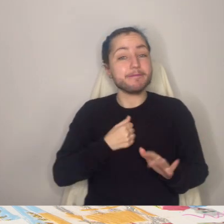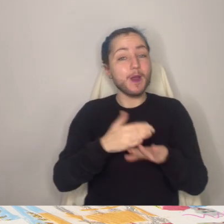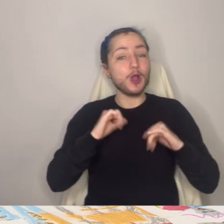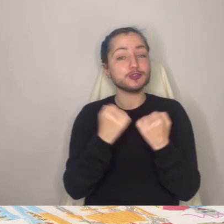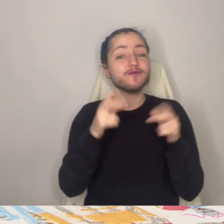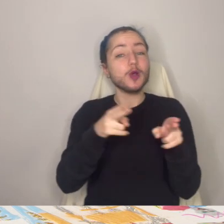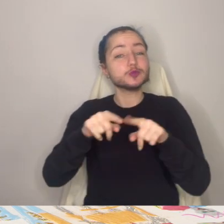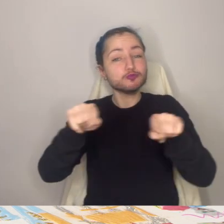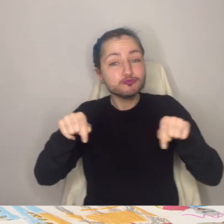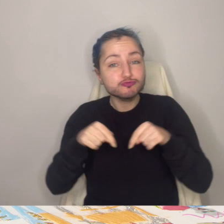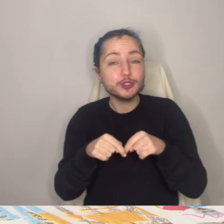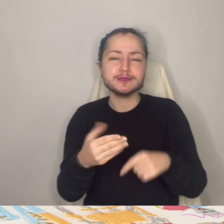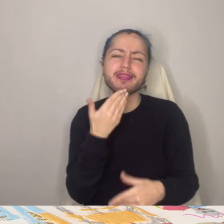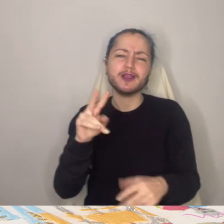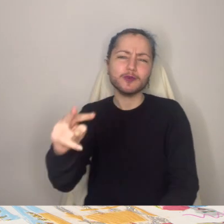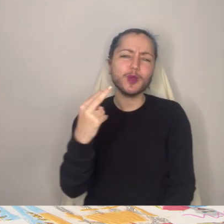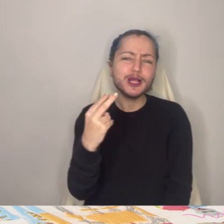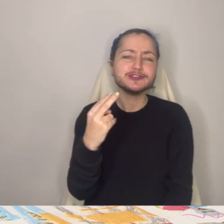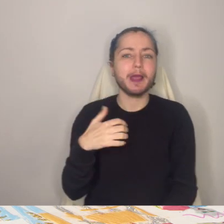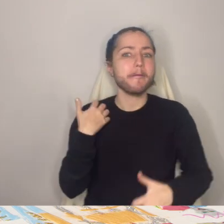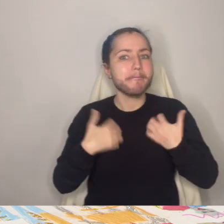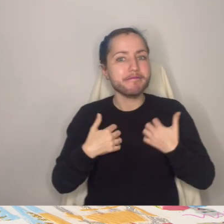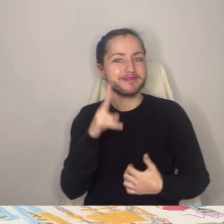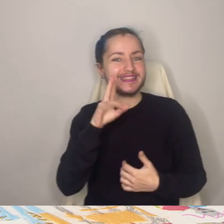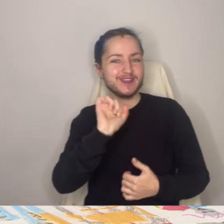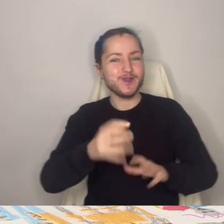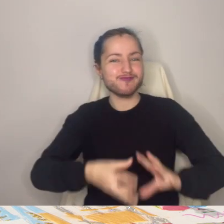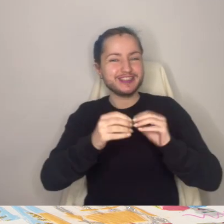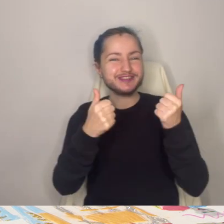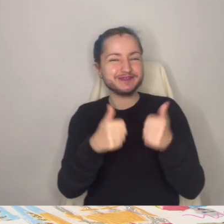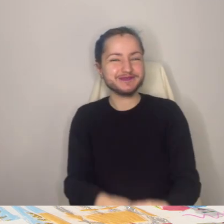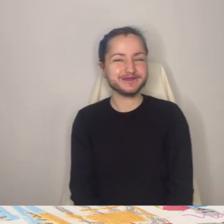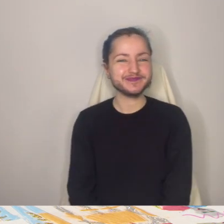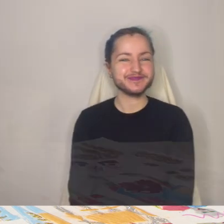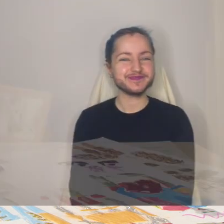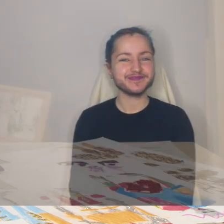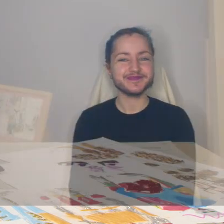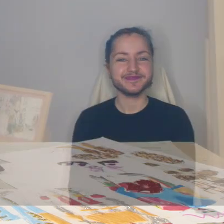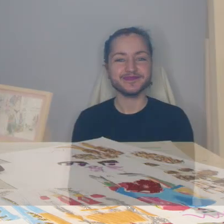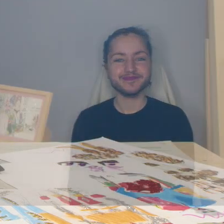workshop for hospital rooms, and thank you so much for joining me, and I can't wait to see what you've created.